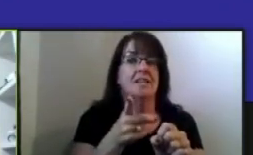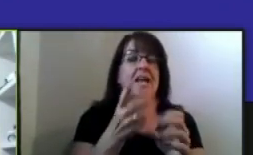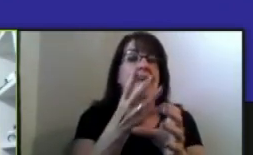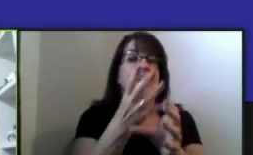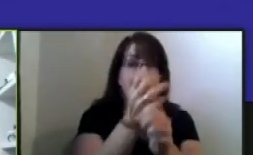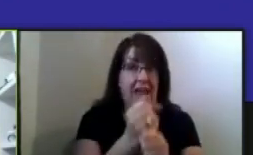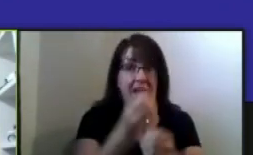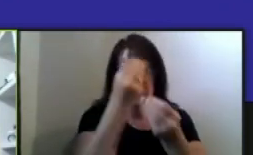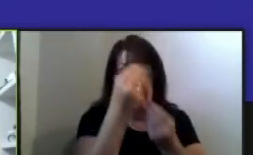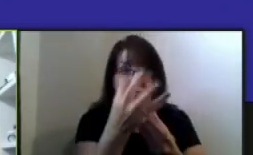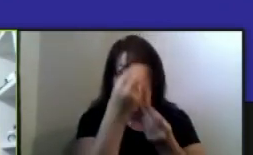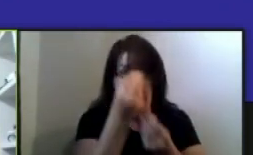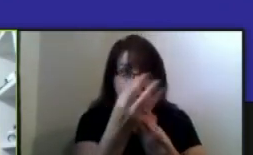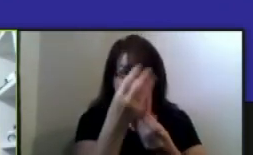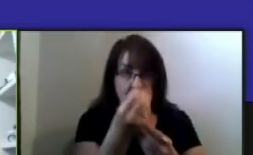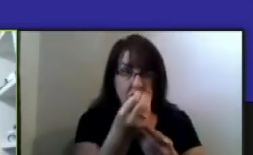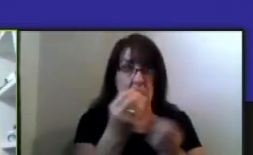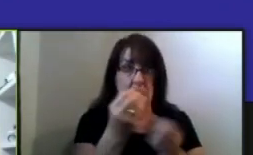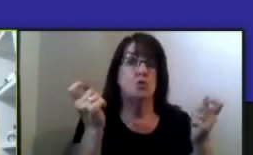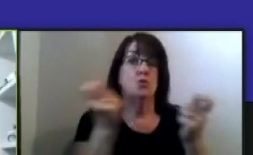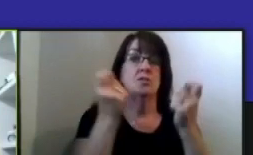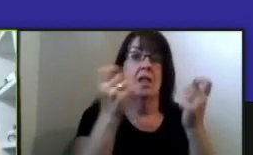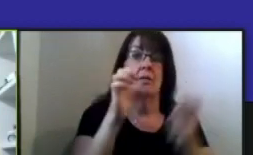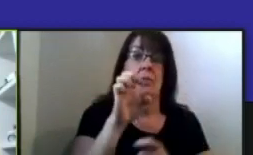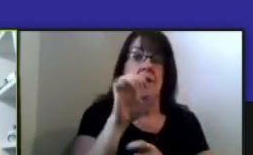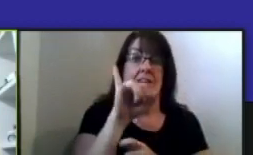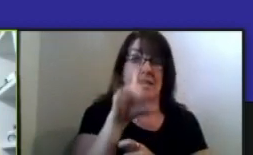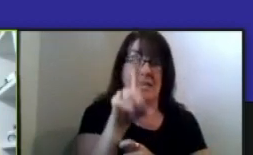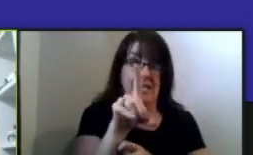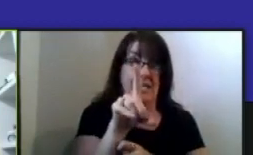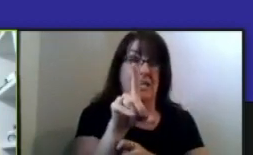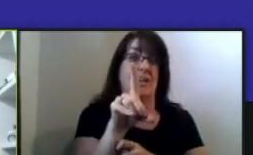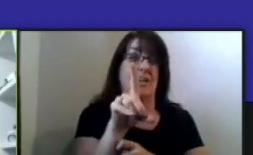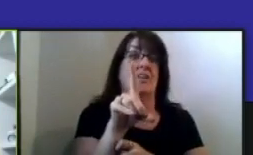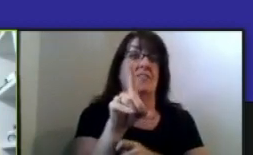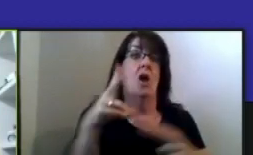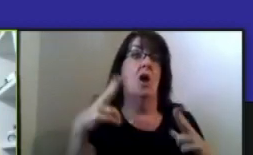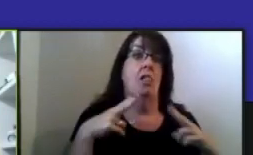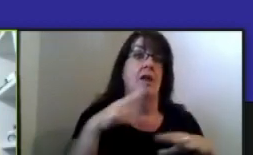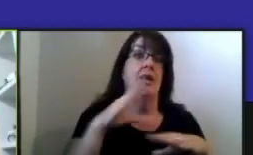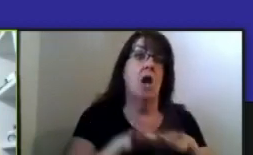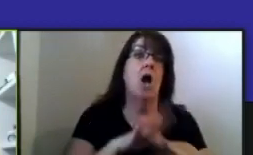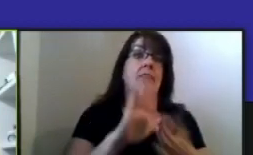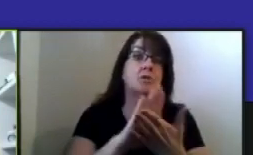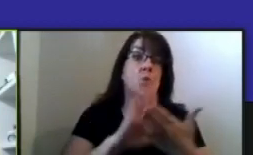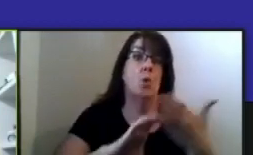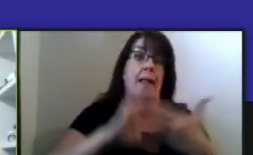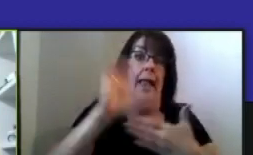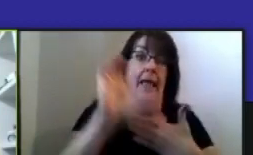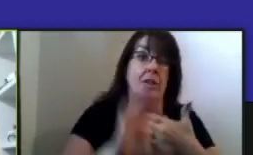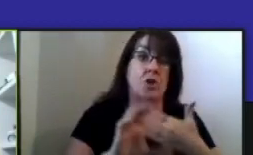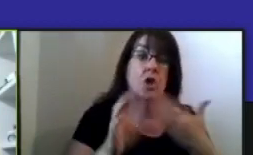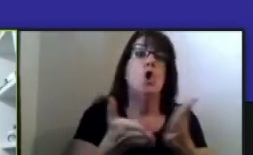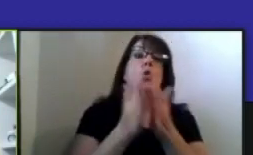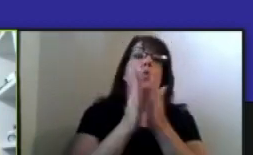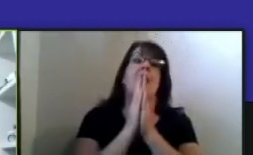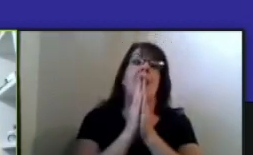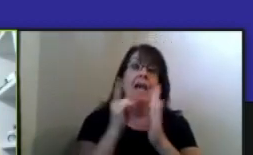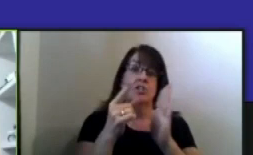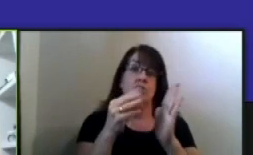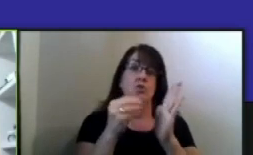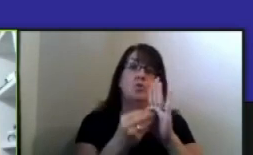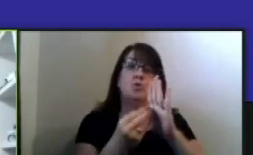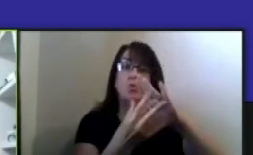we work to observe the Eid holidays on the school calendar. We would also appreciate and like to ask everyone to record a